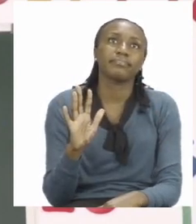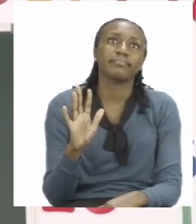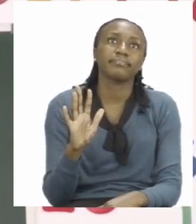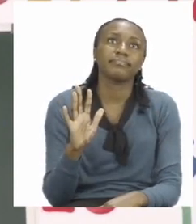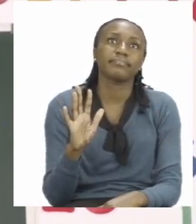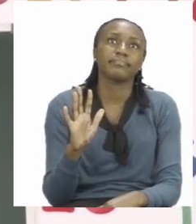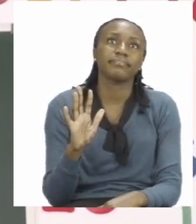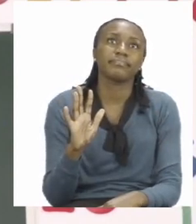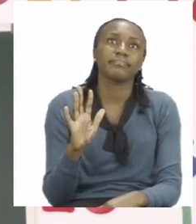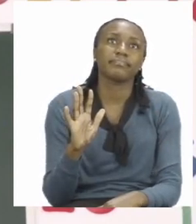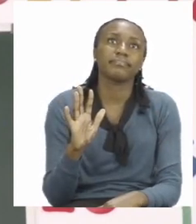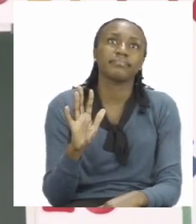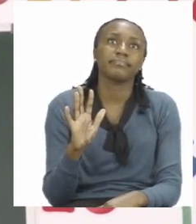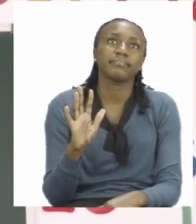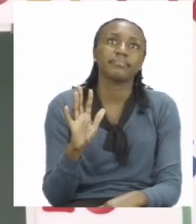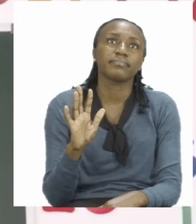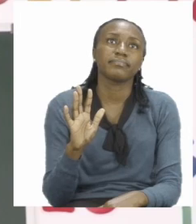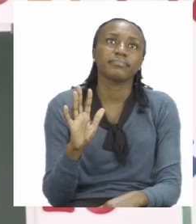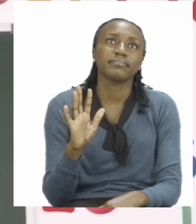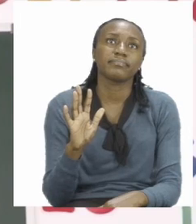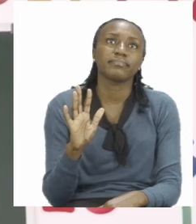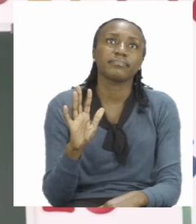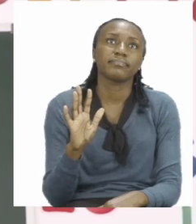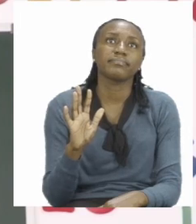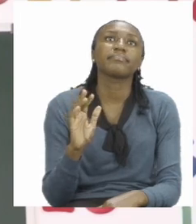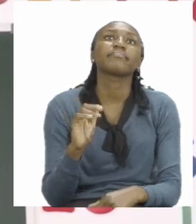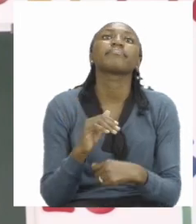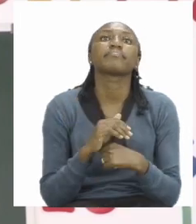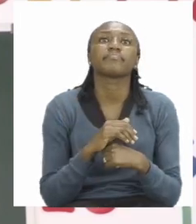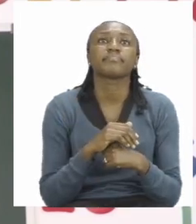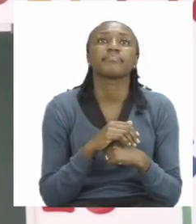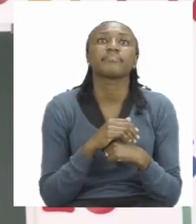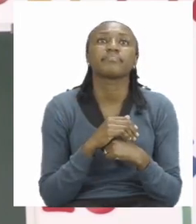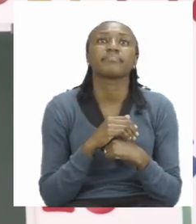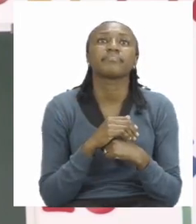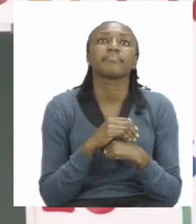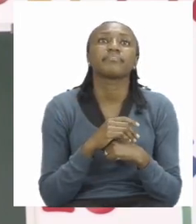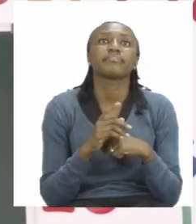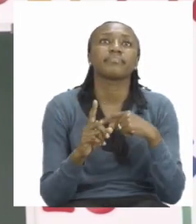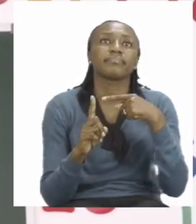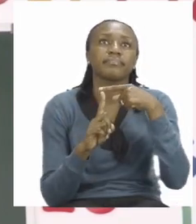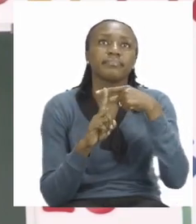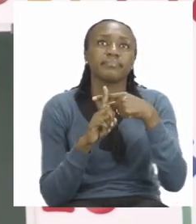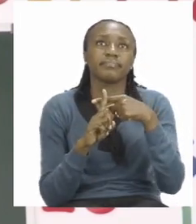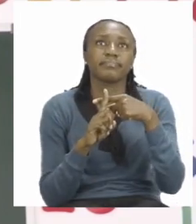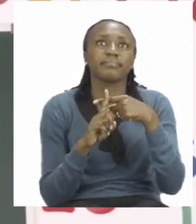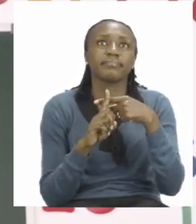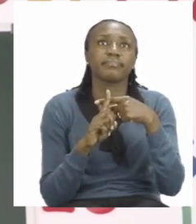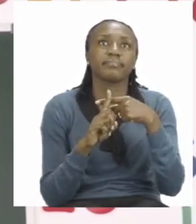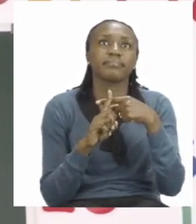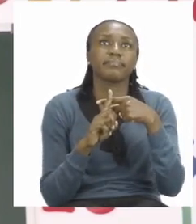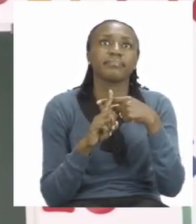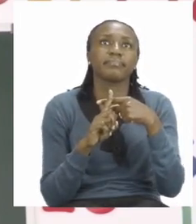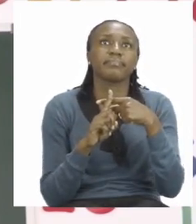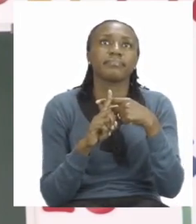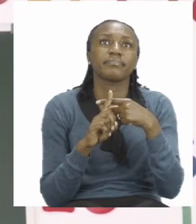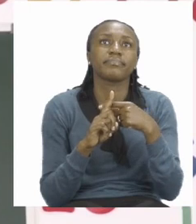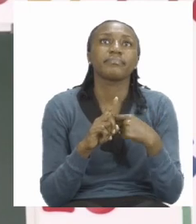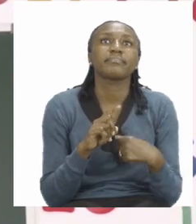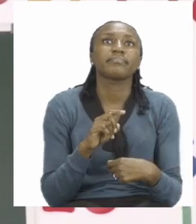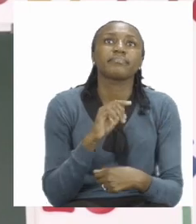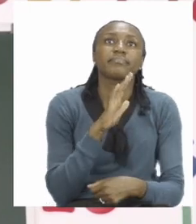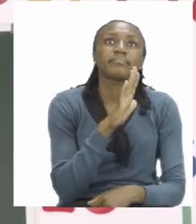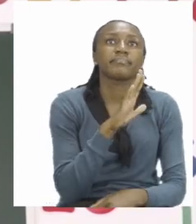65. So we now know that it is 65. Then we're going to add the other